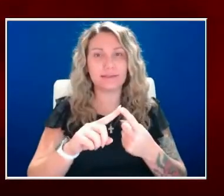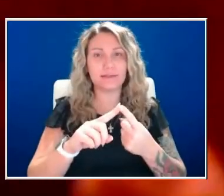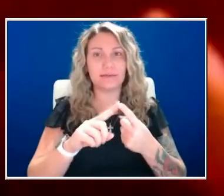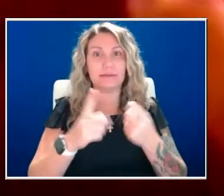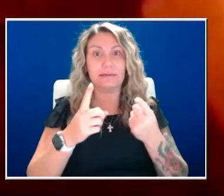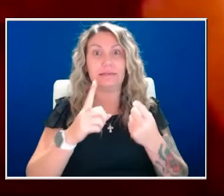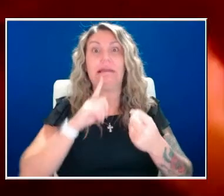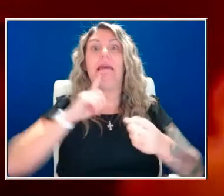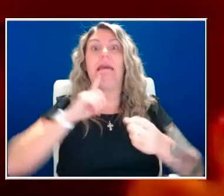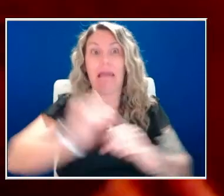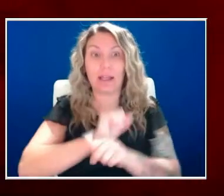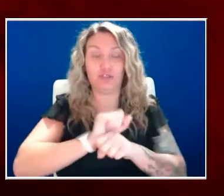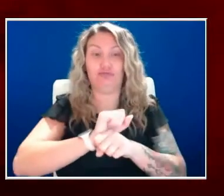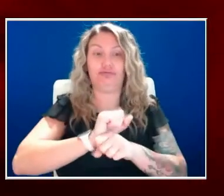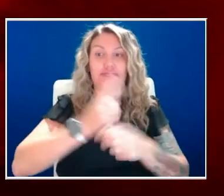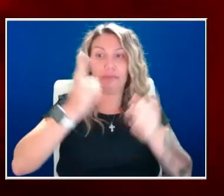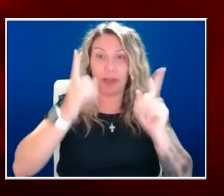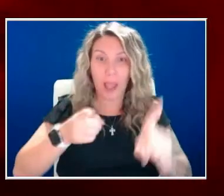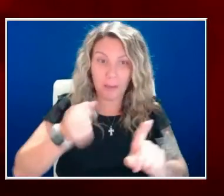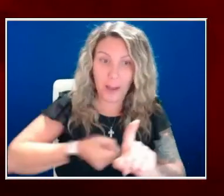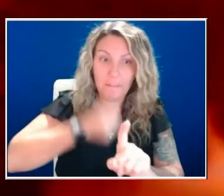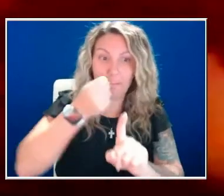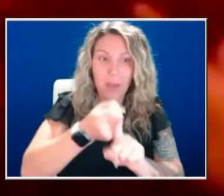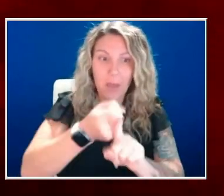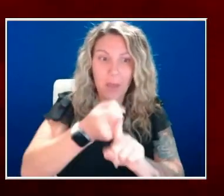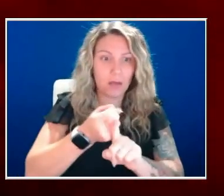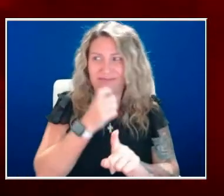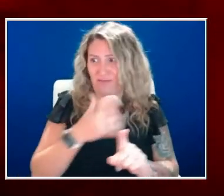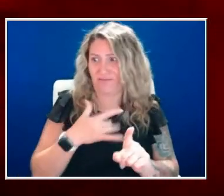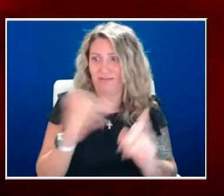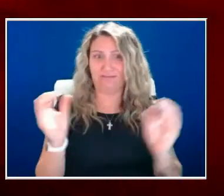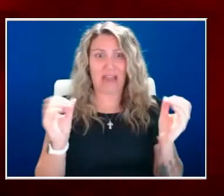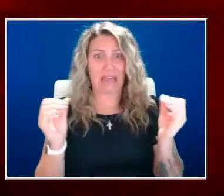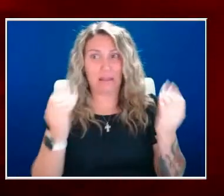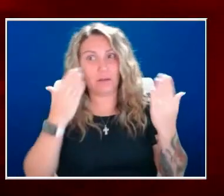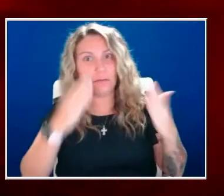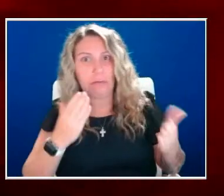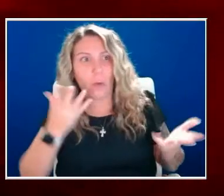you do you feel anything. You don't even know it's there.